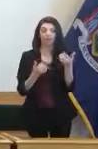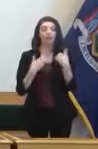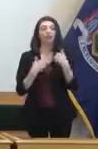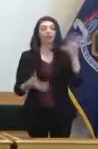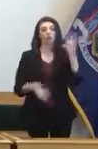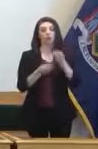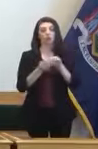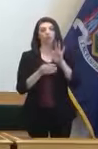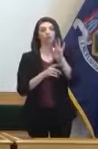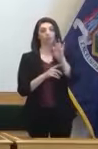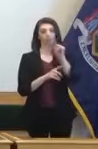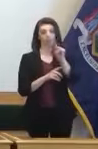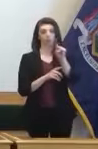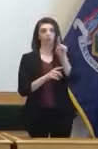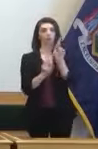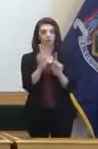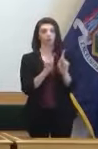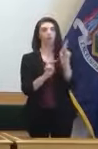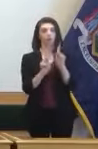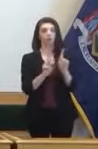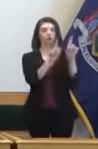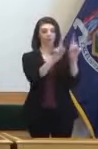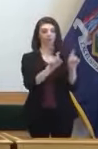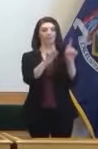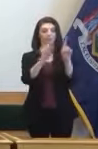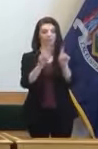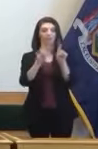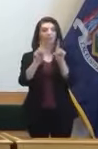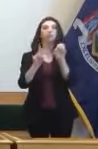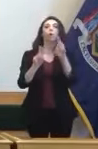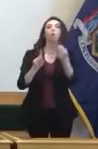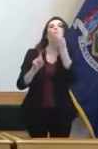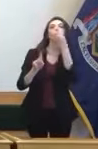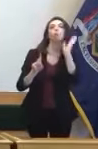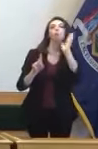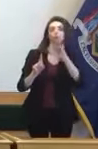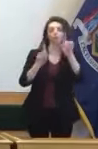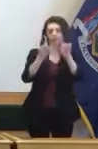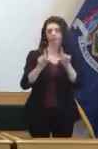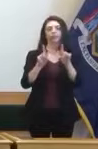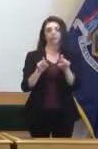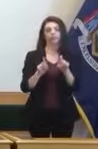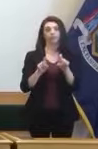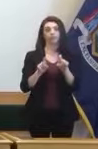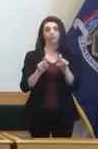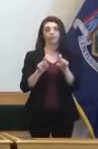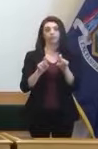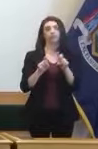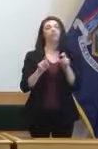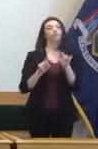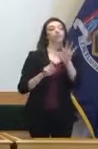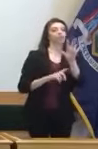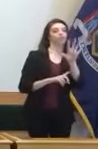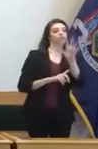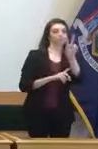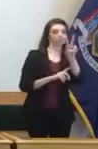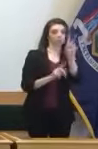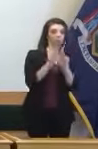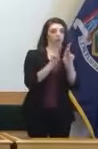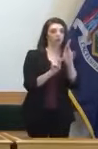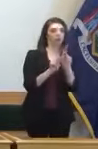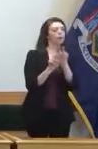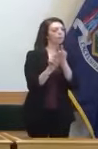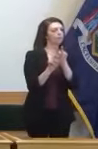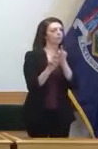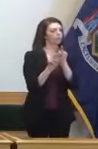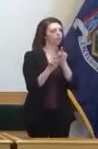91 people who have been tested or who are scheduled to be tested. 52 people are being